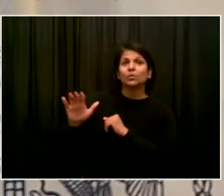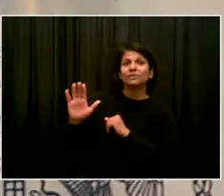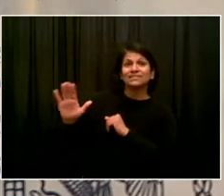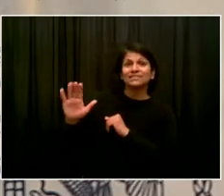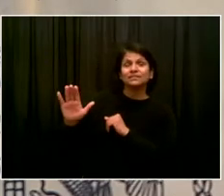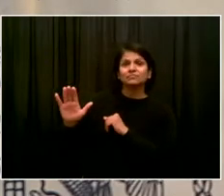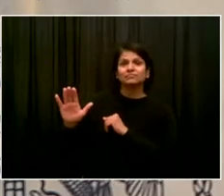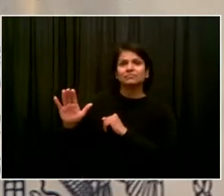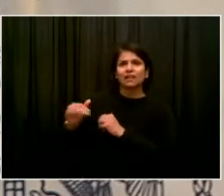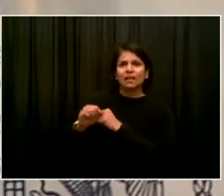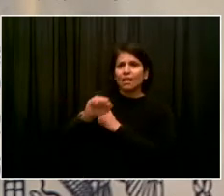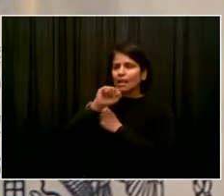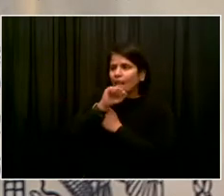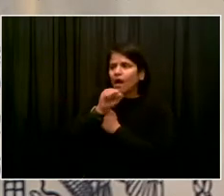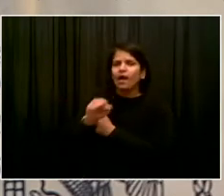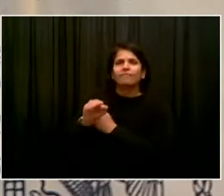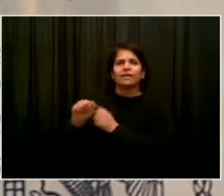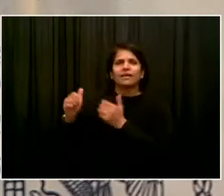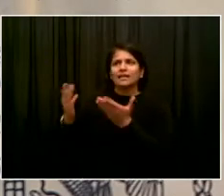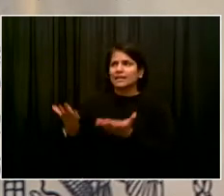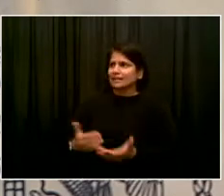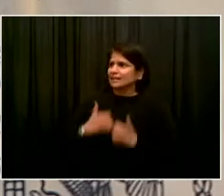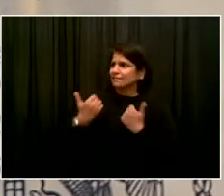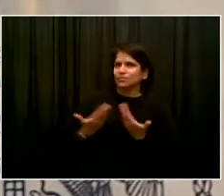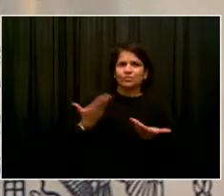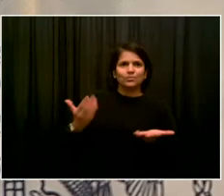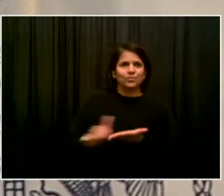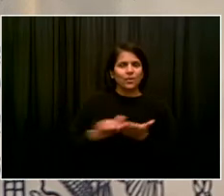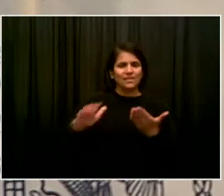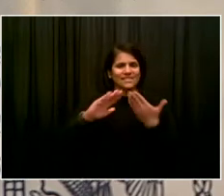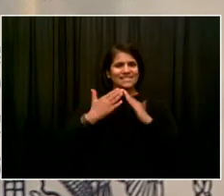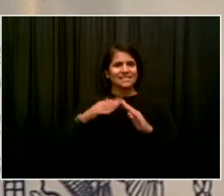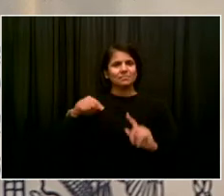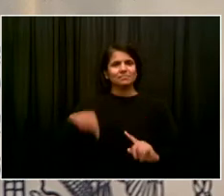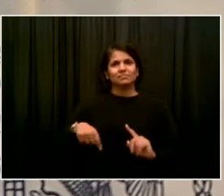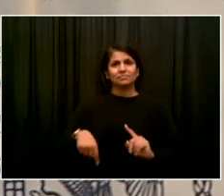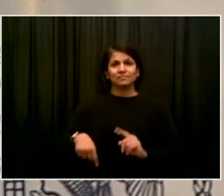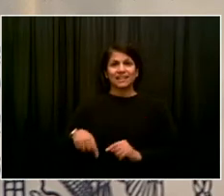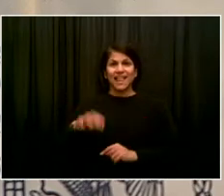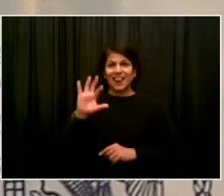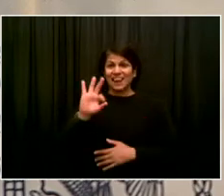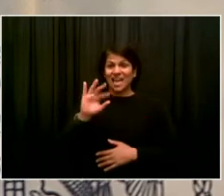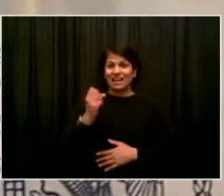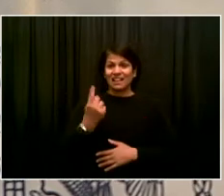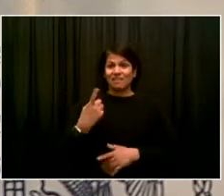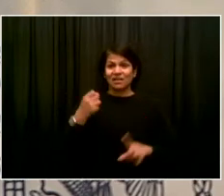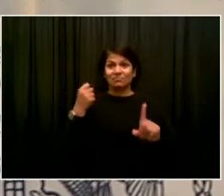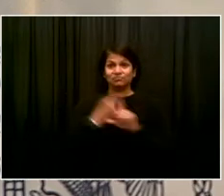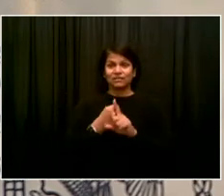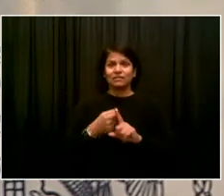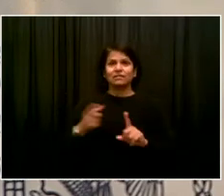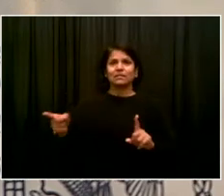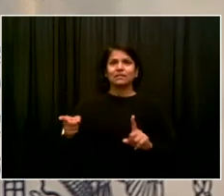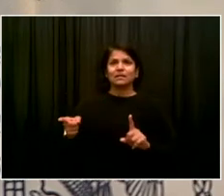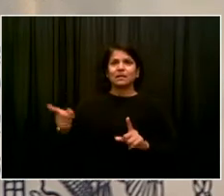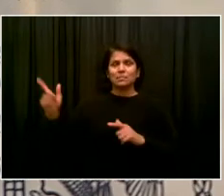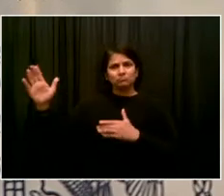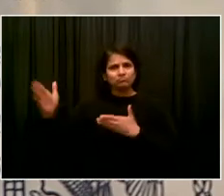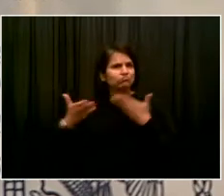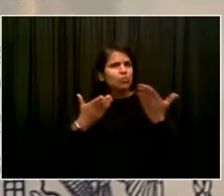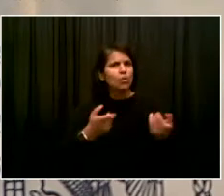for our first responders. After 9/11, he was there for people, felt a tremendous bond to our firefighters in